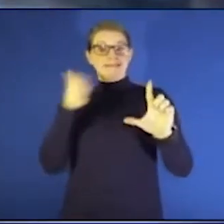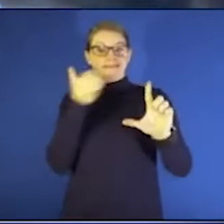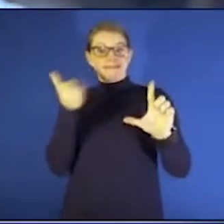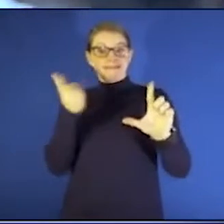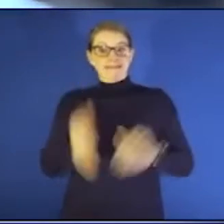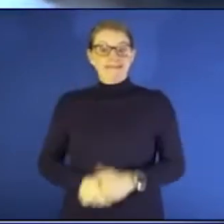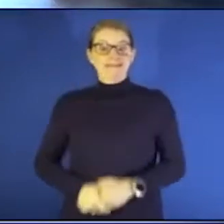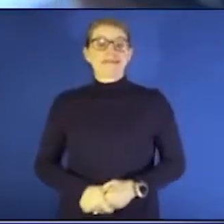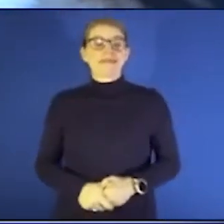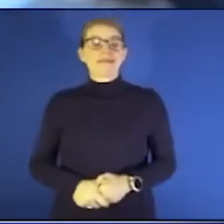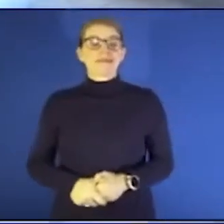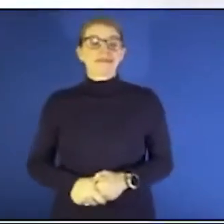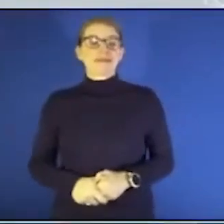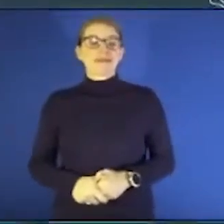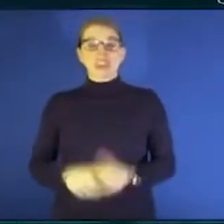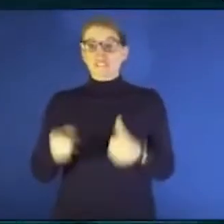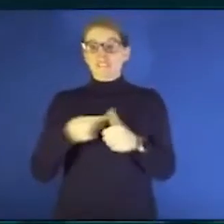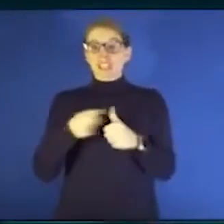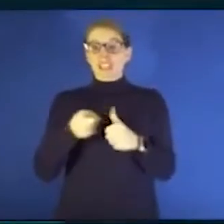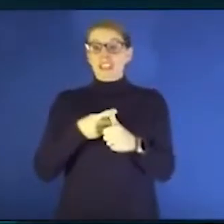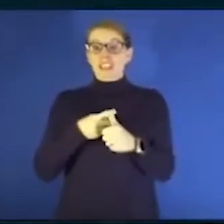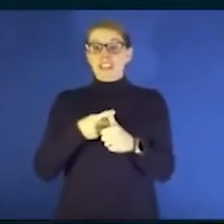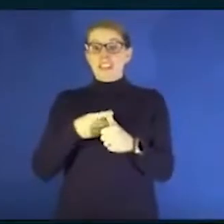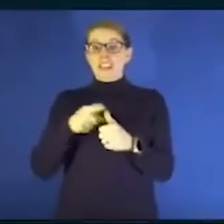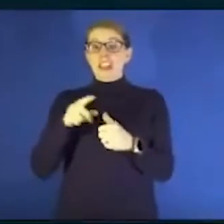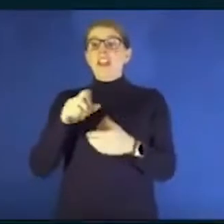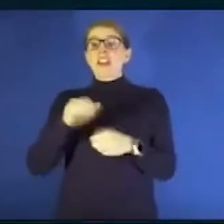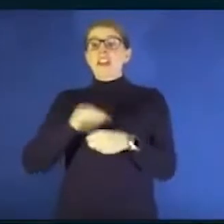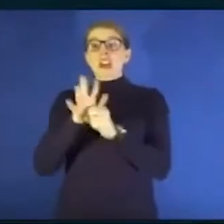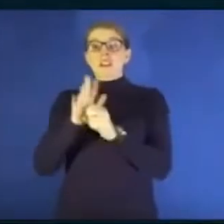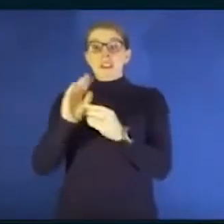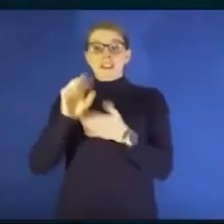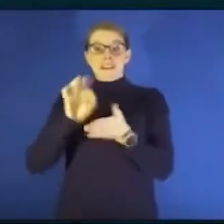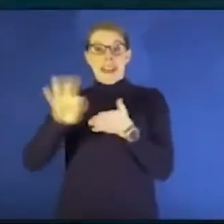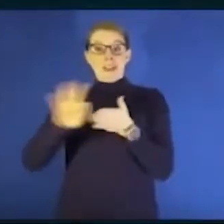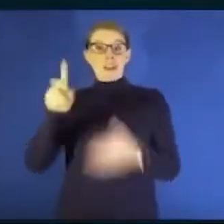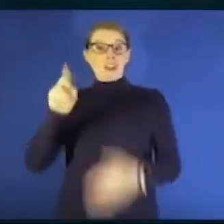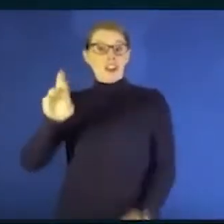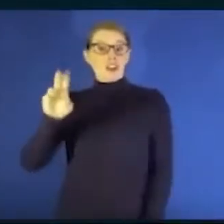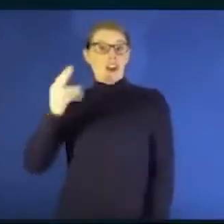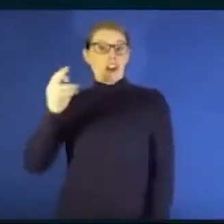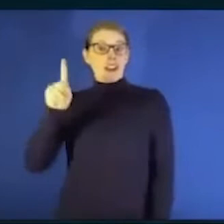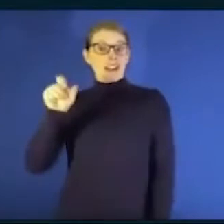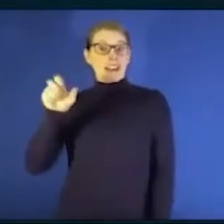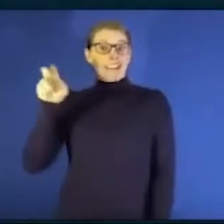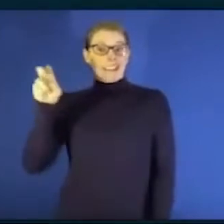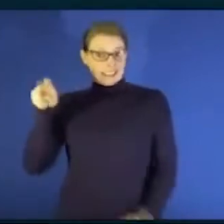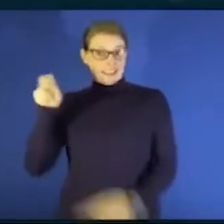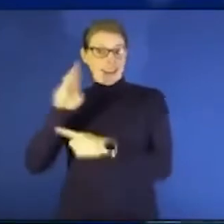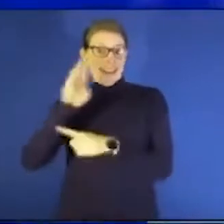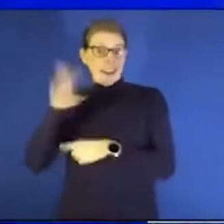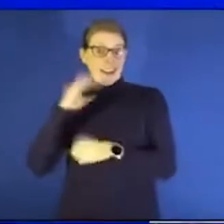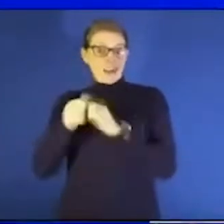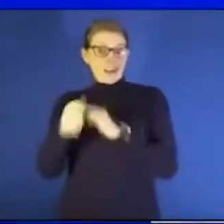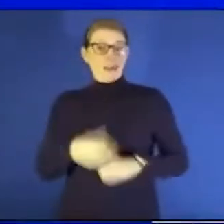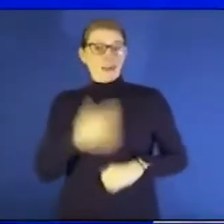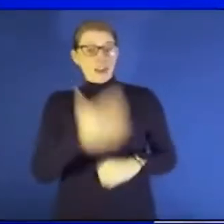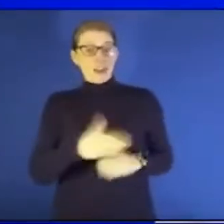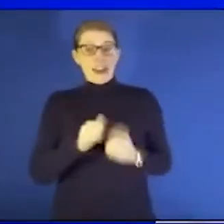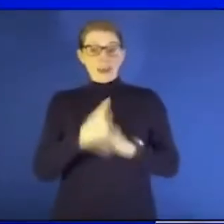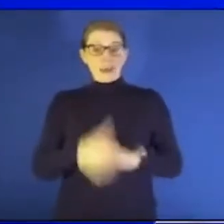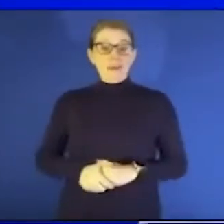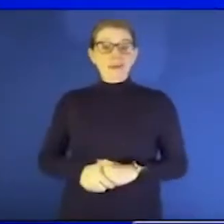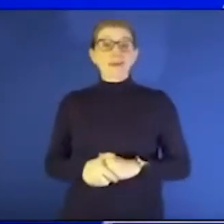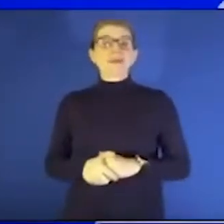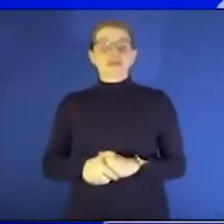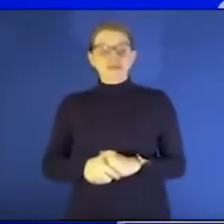But first, let's get to our COVID count this morning with Dr. Hawkinson. Good morning to you. Hi, how are you? Hi, how are you? Good. A